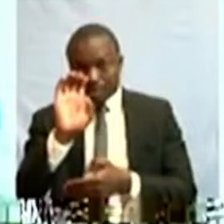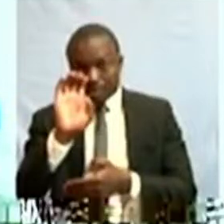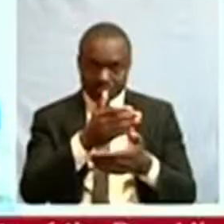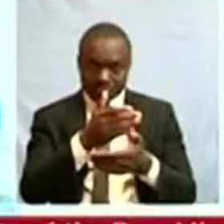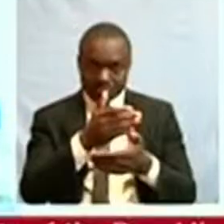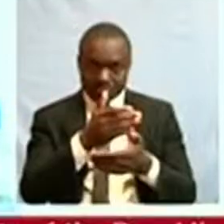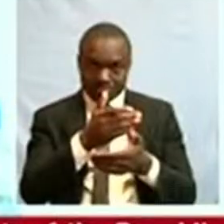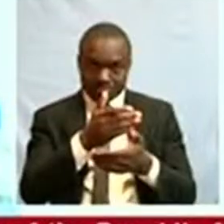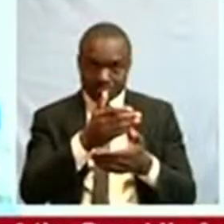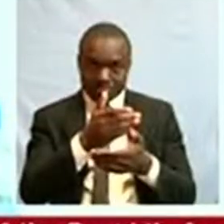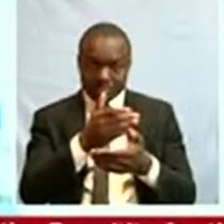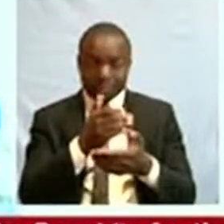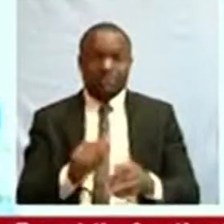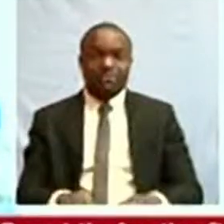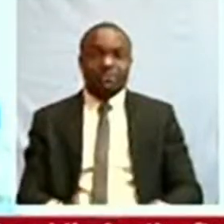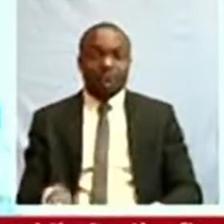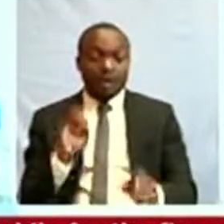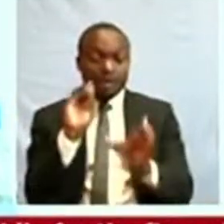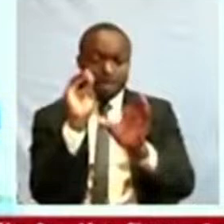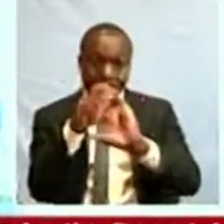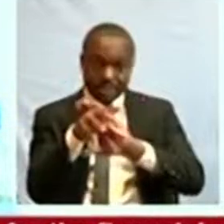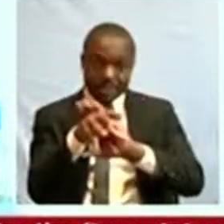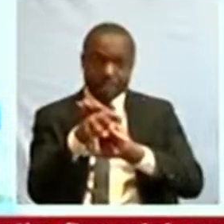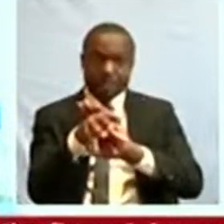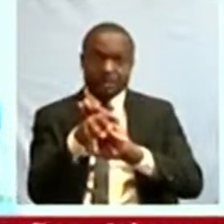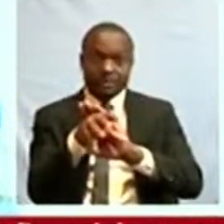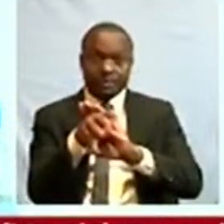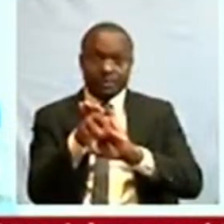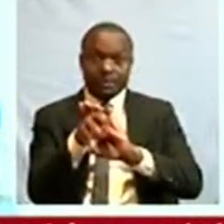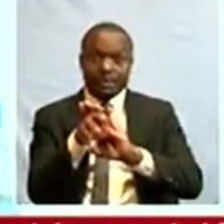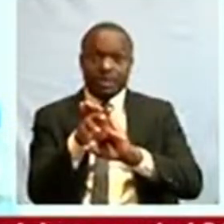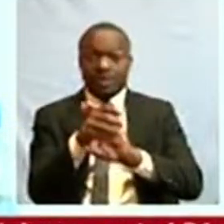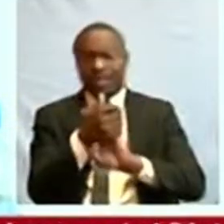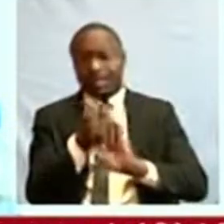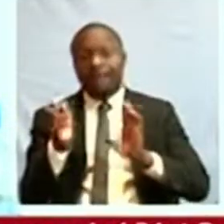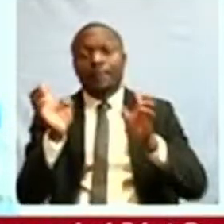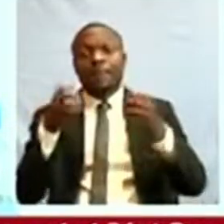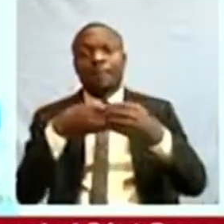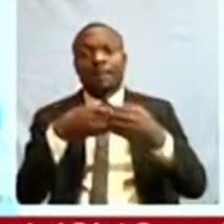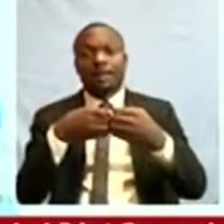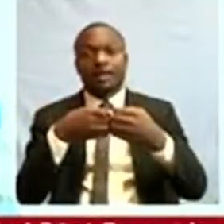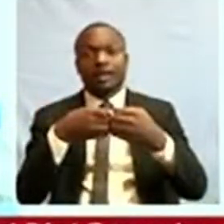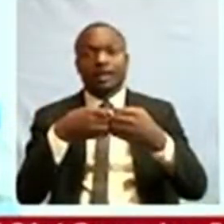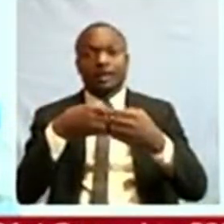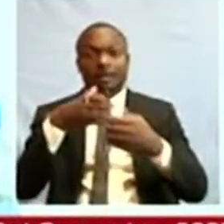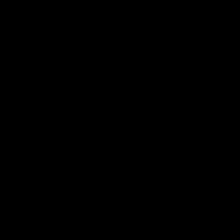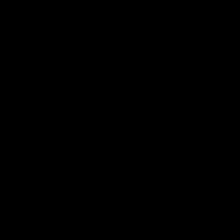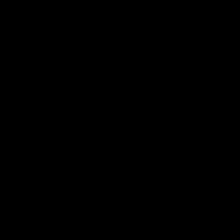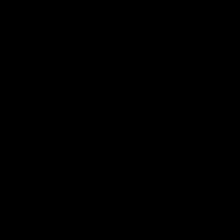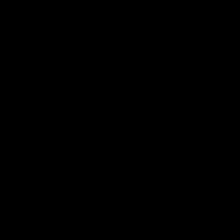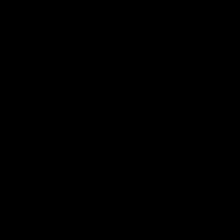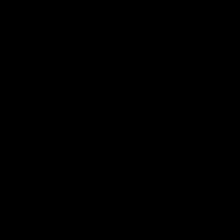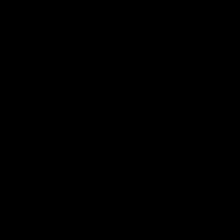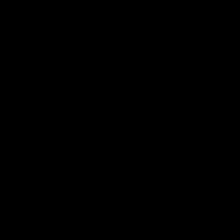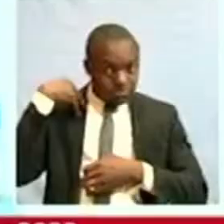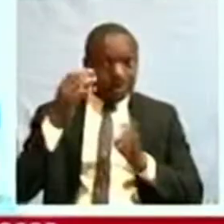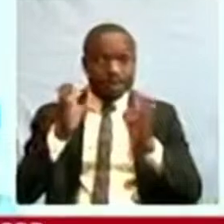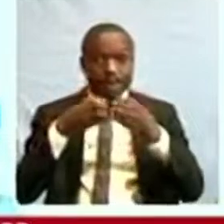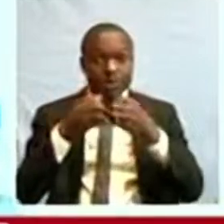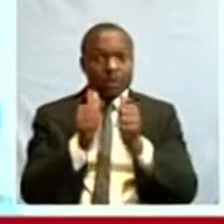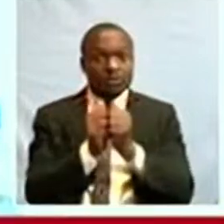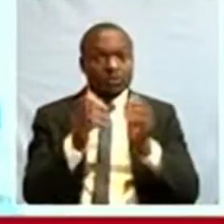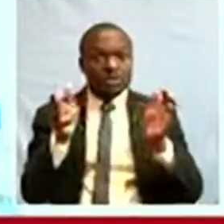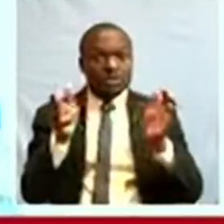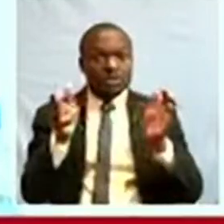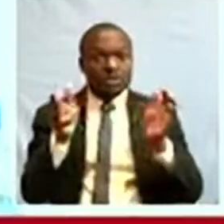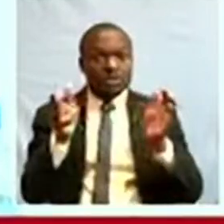admission of guilt fines and deposited at a commercial bank in the Atlas Mara account without authority